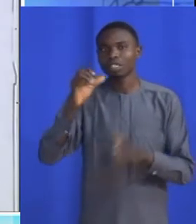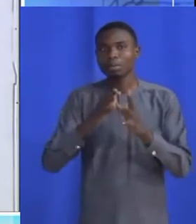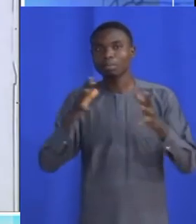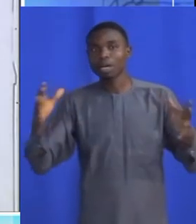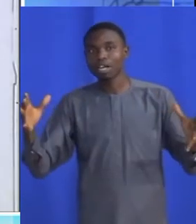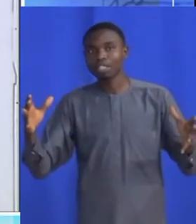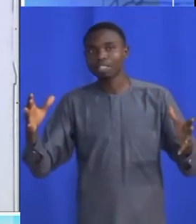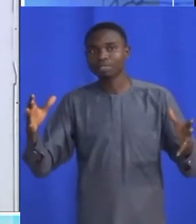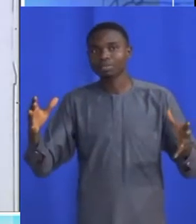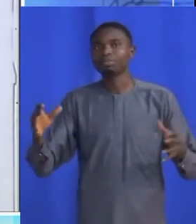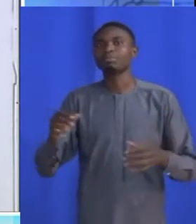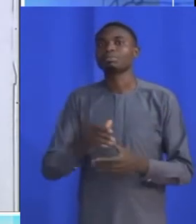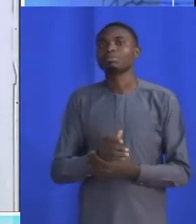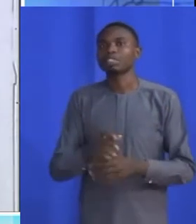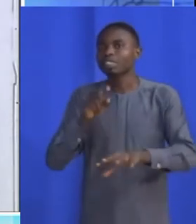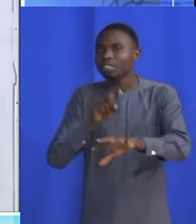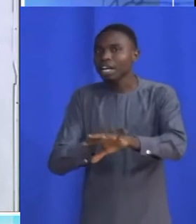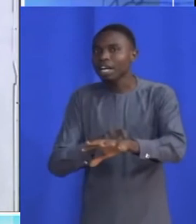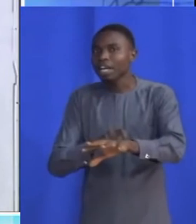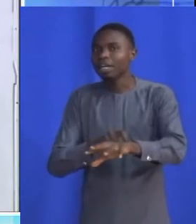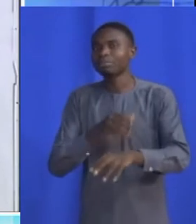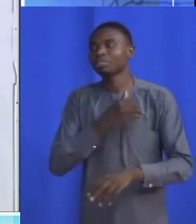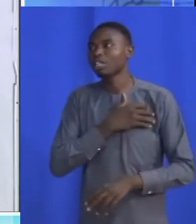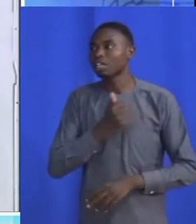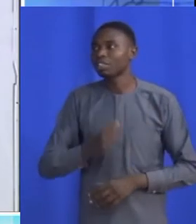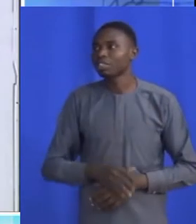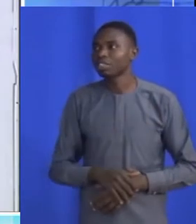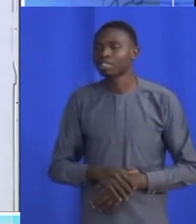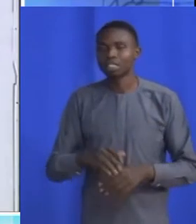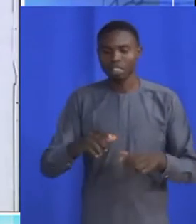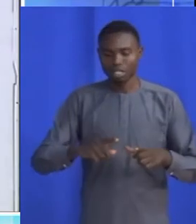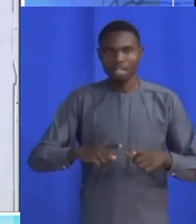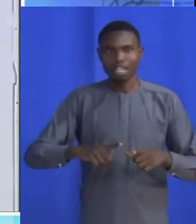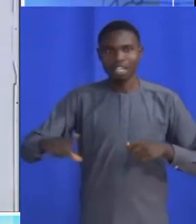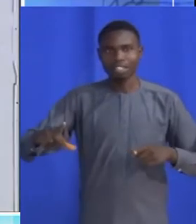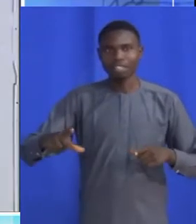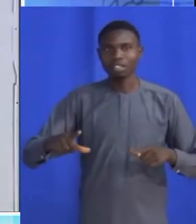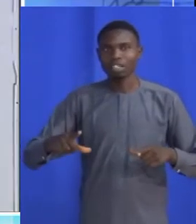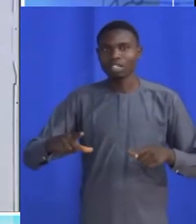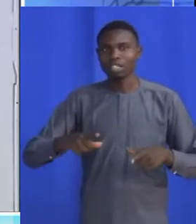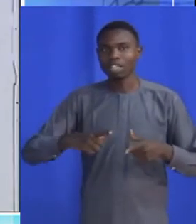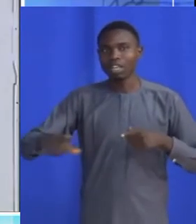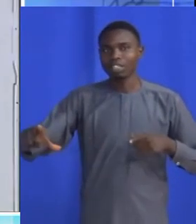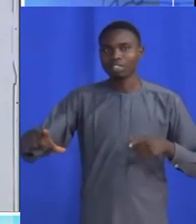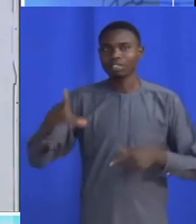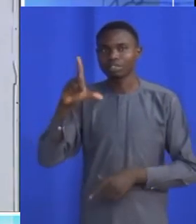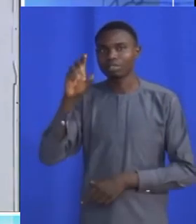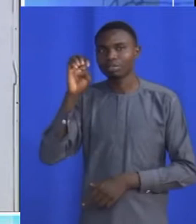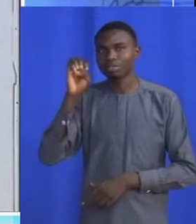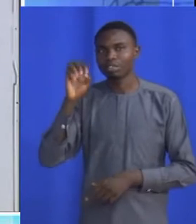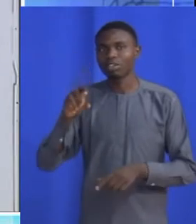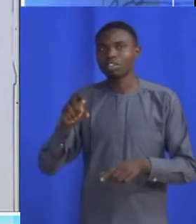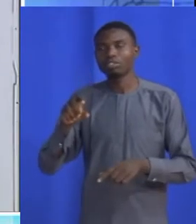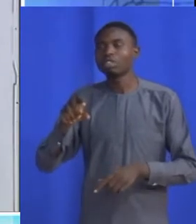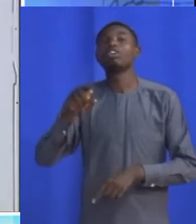Human rights. It's a major cardinal point in rule of law. I'm going to